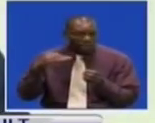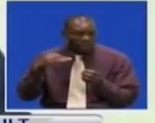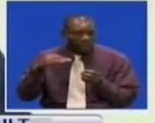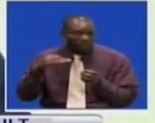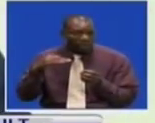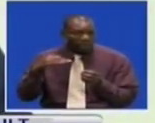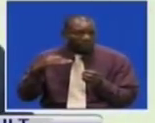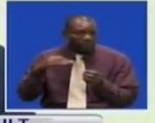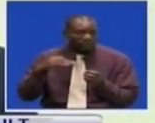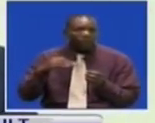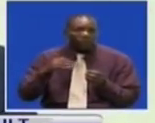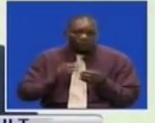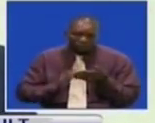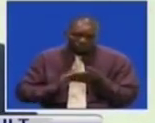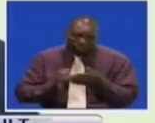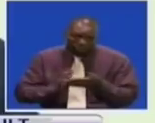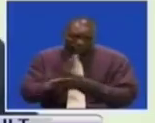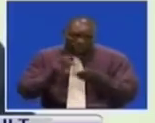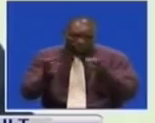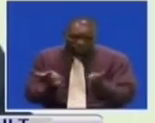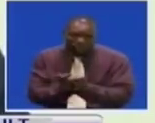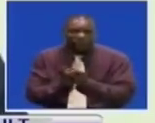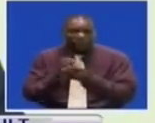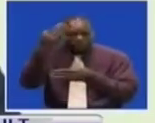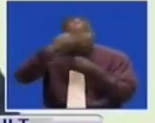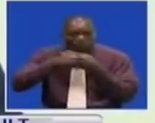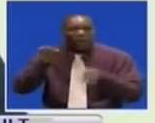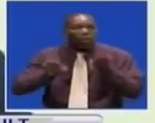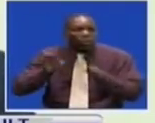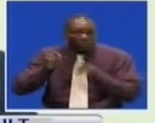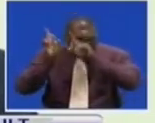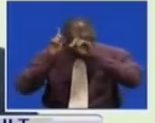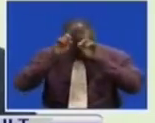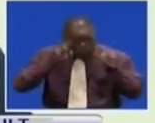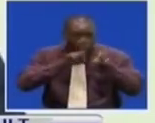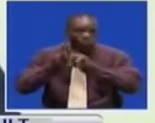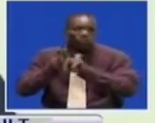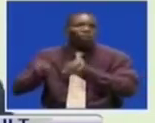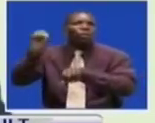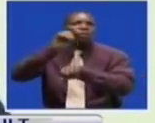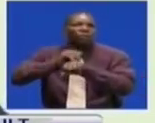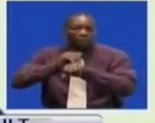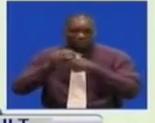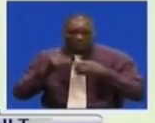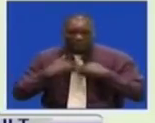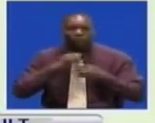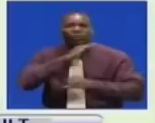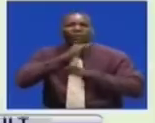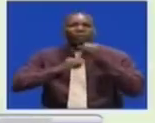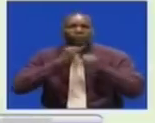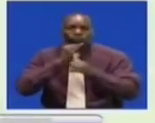Northwestern Province has boundaries with the Congo and the Angola, and that provides opportunities for international